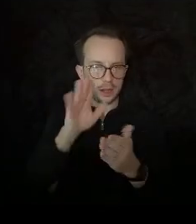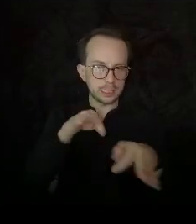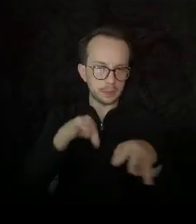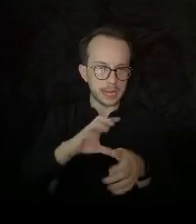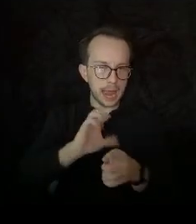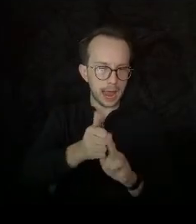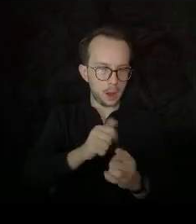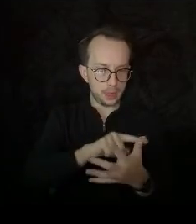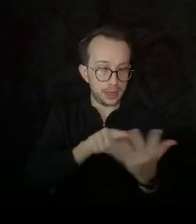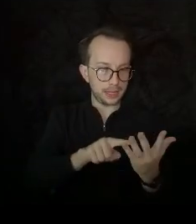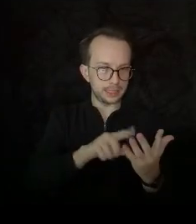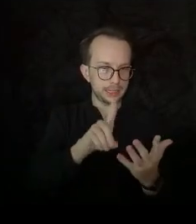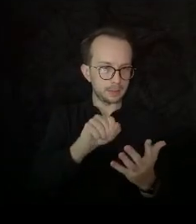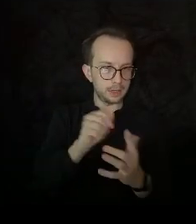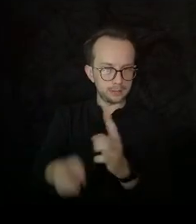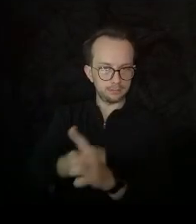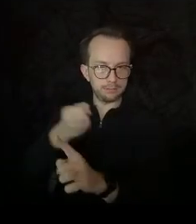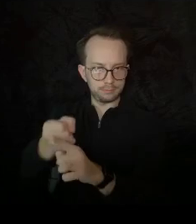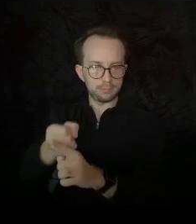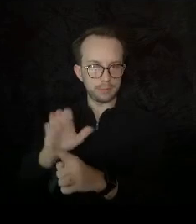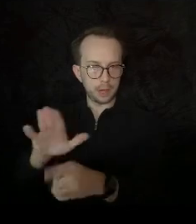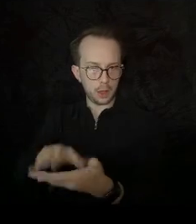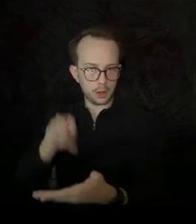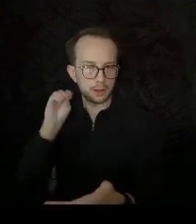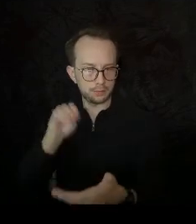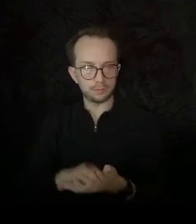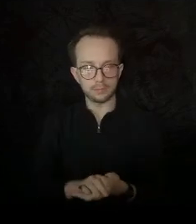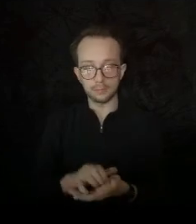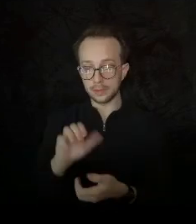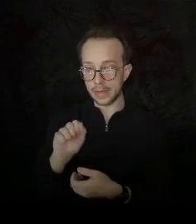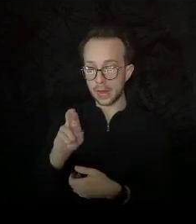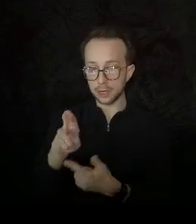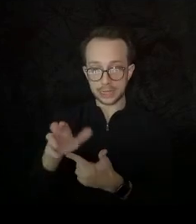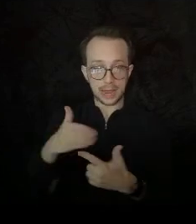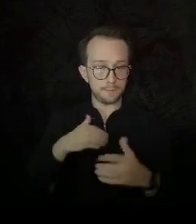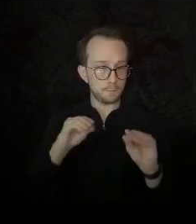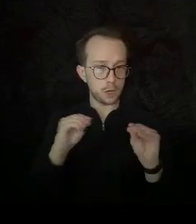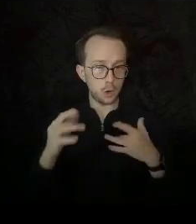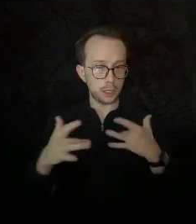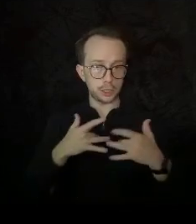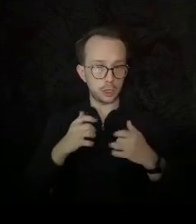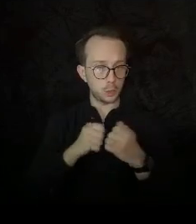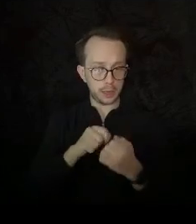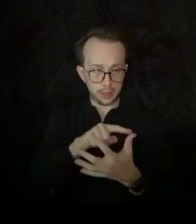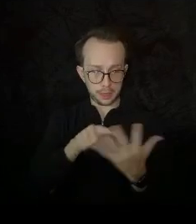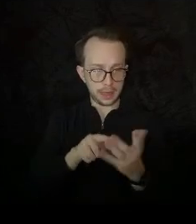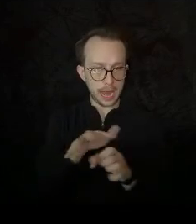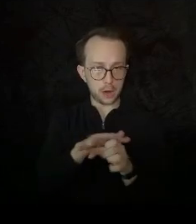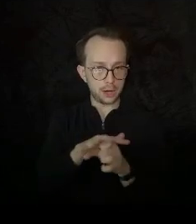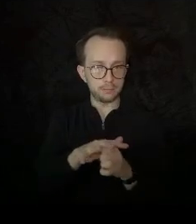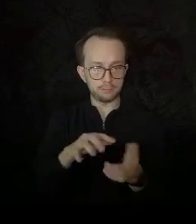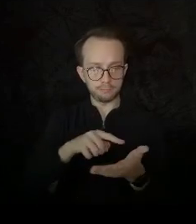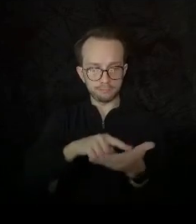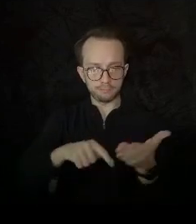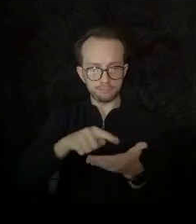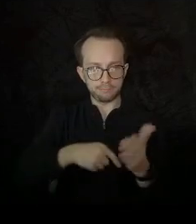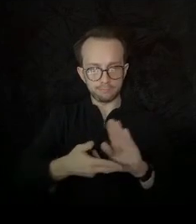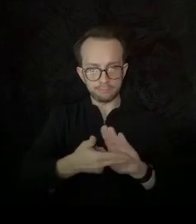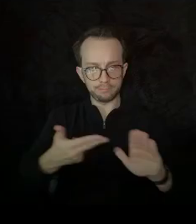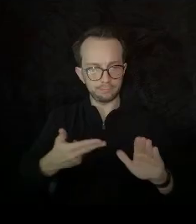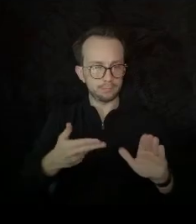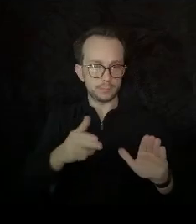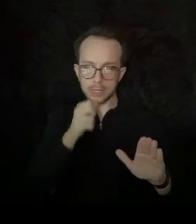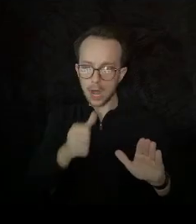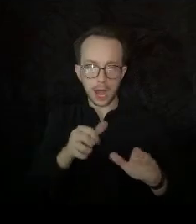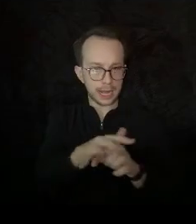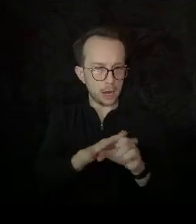If the ARC does not have concerns in a specific area, they can mark it as not an area of concern